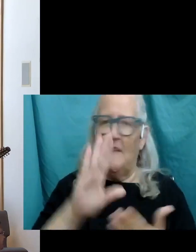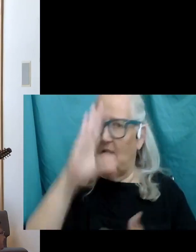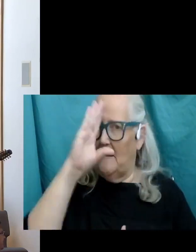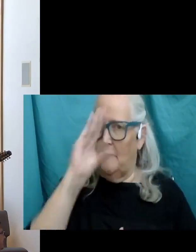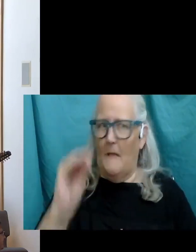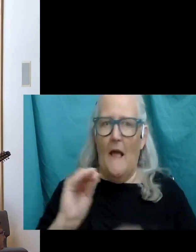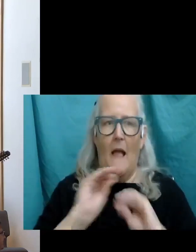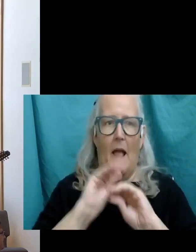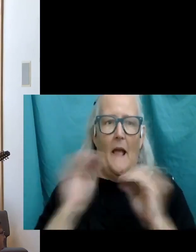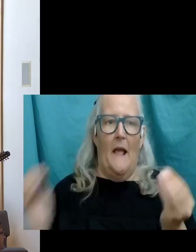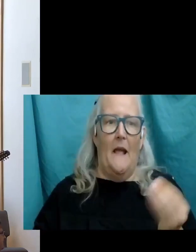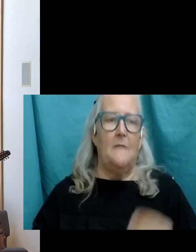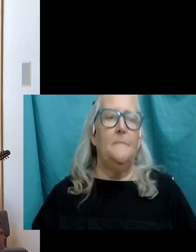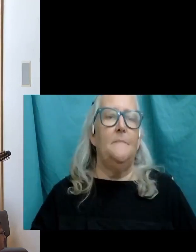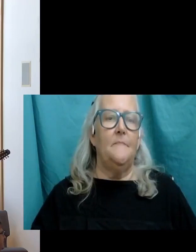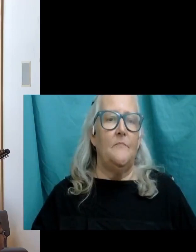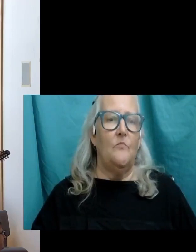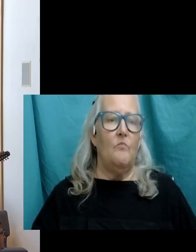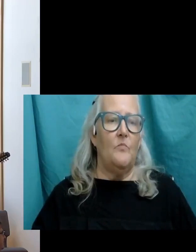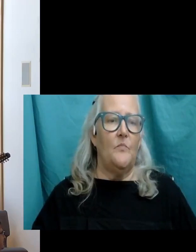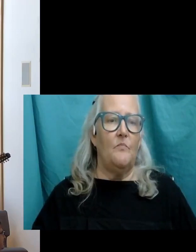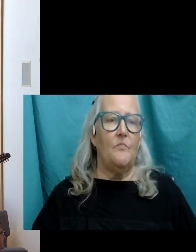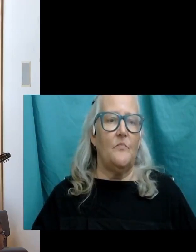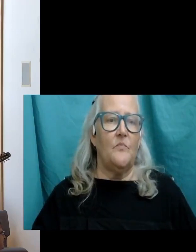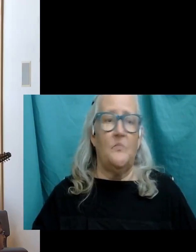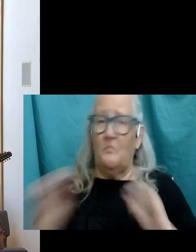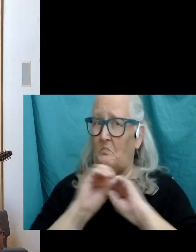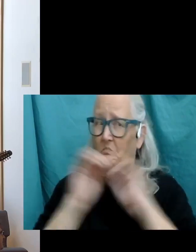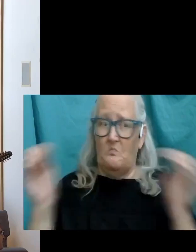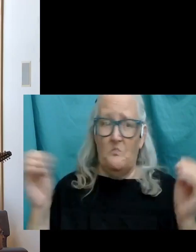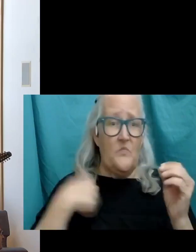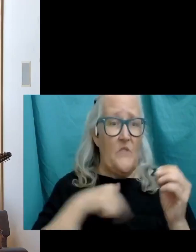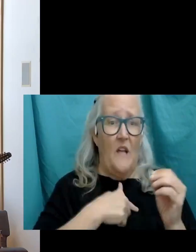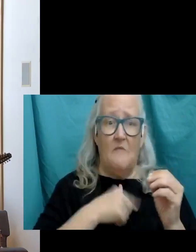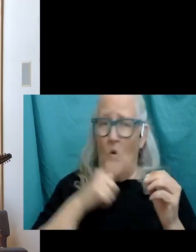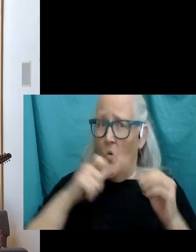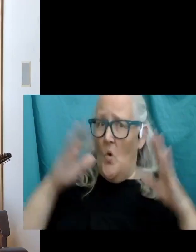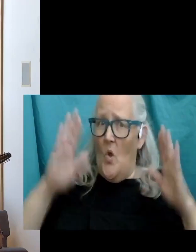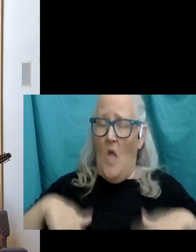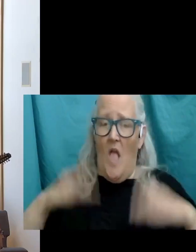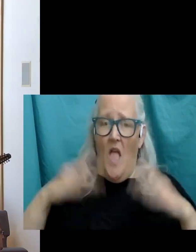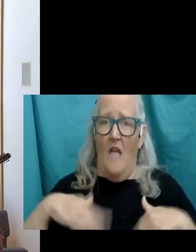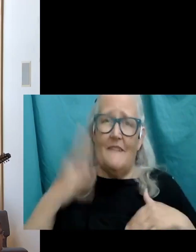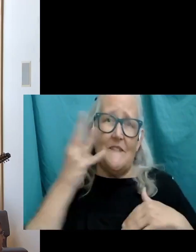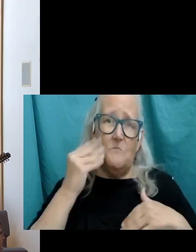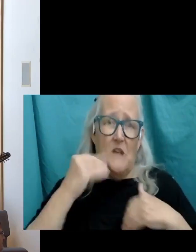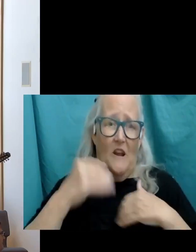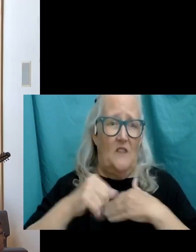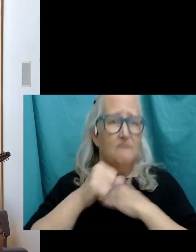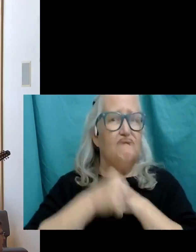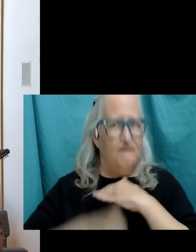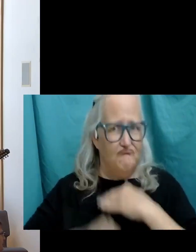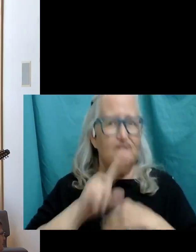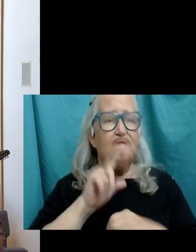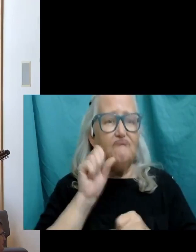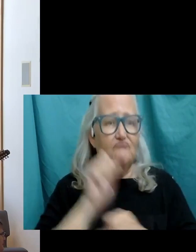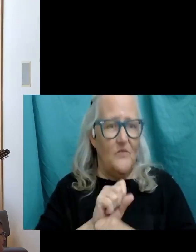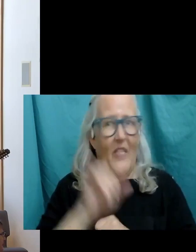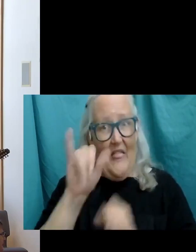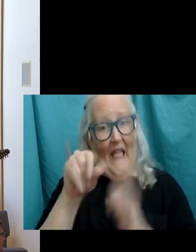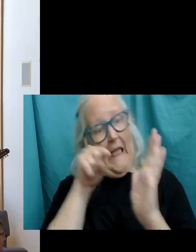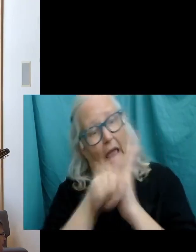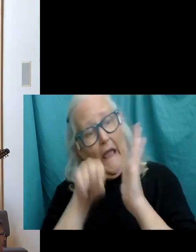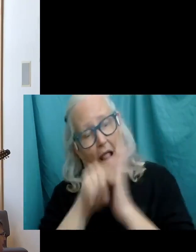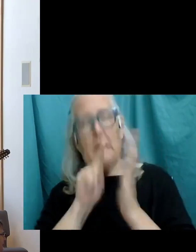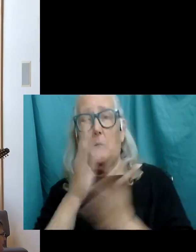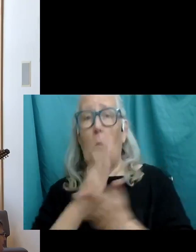man. There is not one of us who has not yet been bloodied, for killing's a part of our trade. And the only